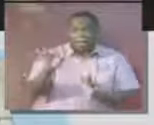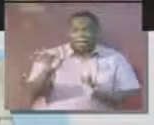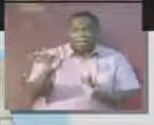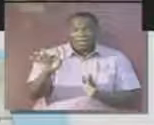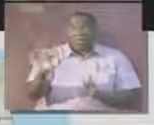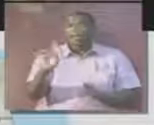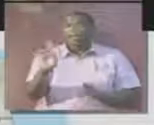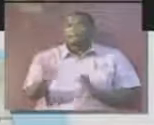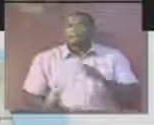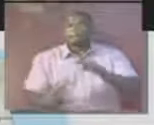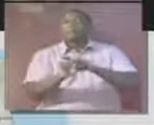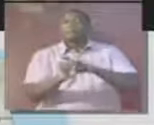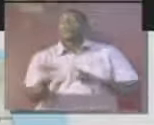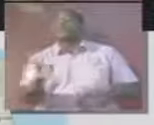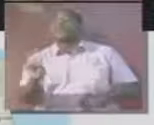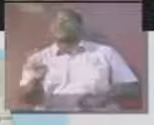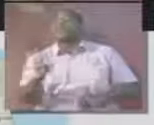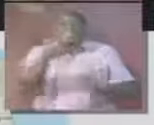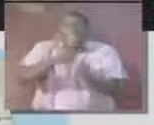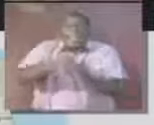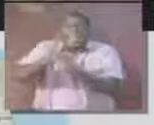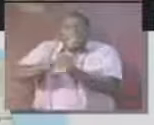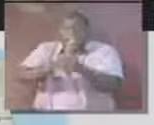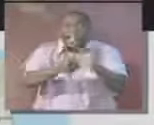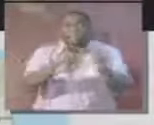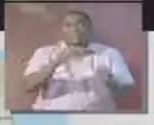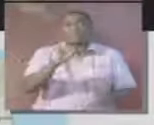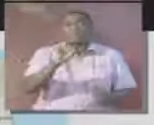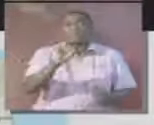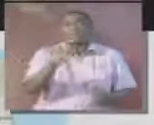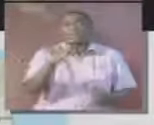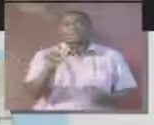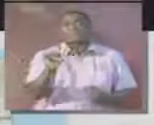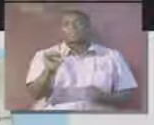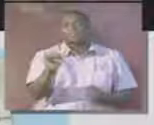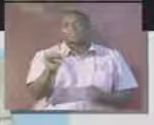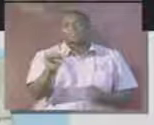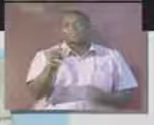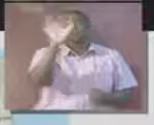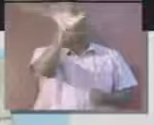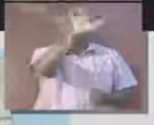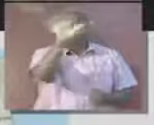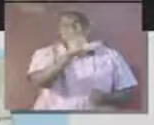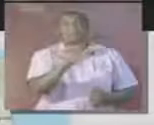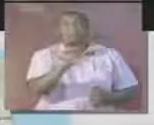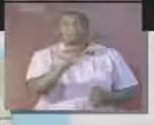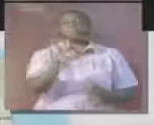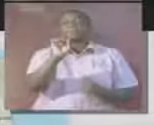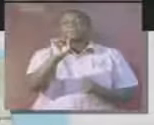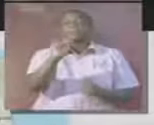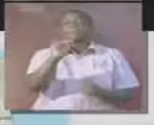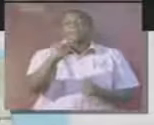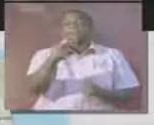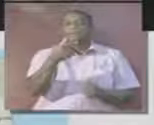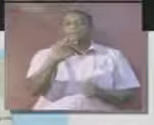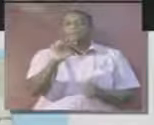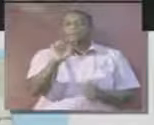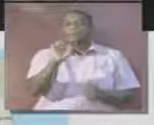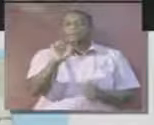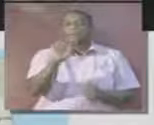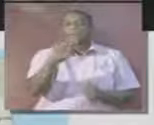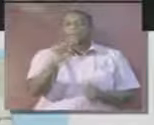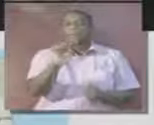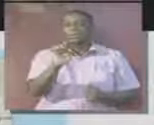St. George West, that's the Northwest Peninsula up top, and St. George Central having a particularly high concentration. St. George